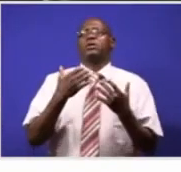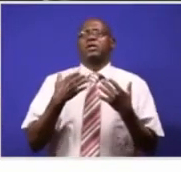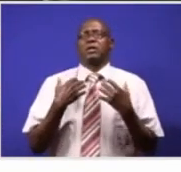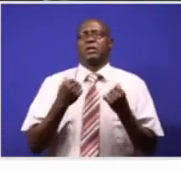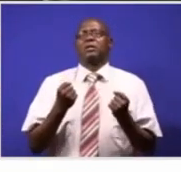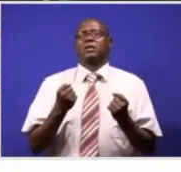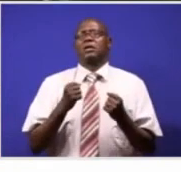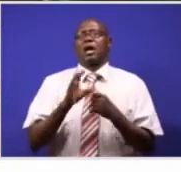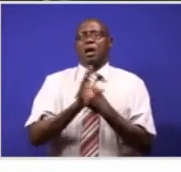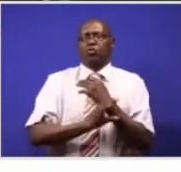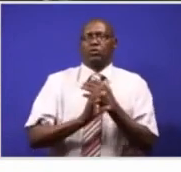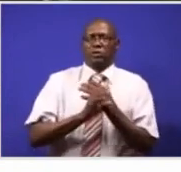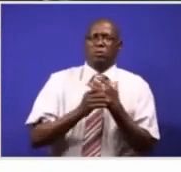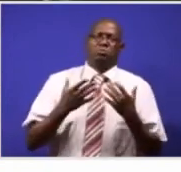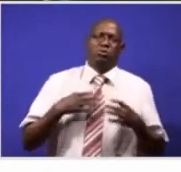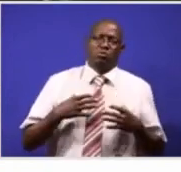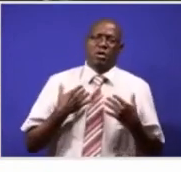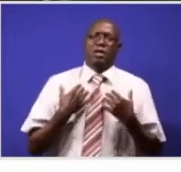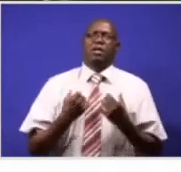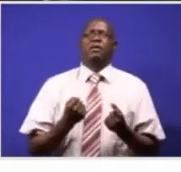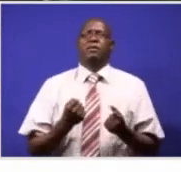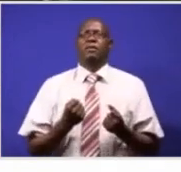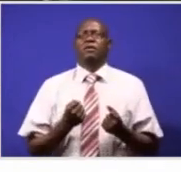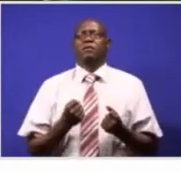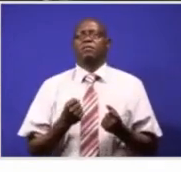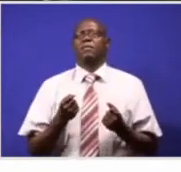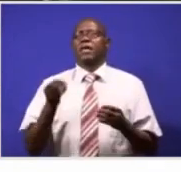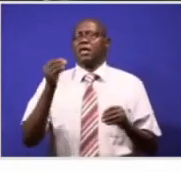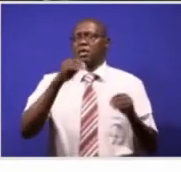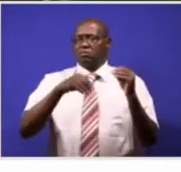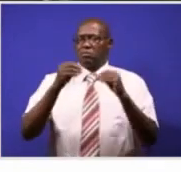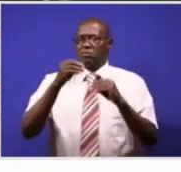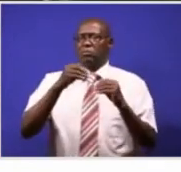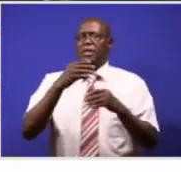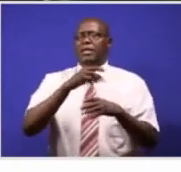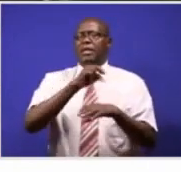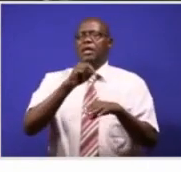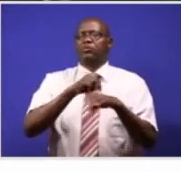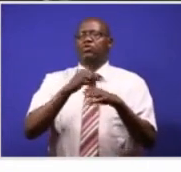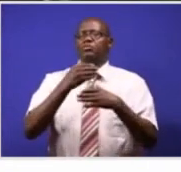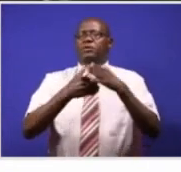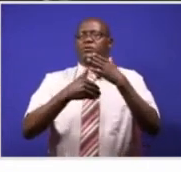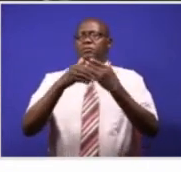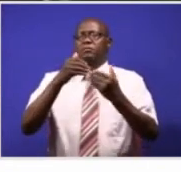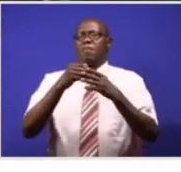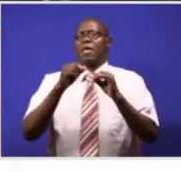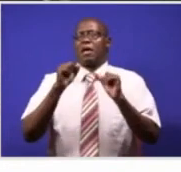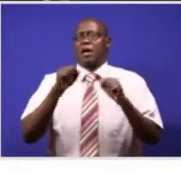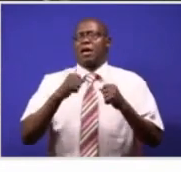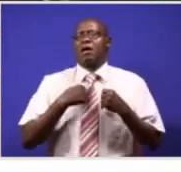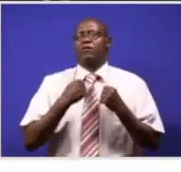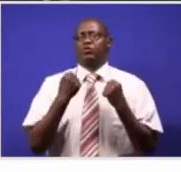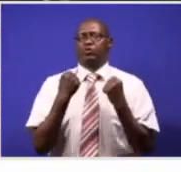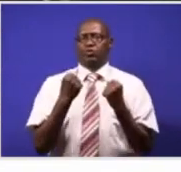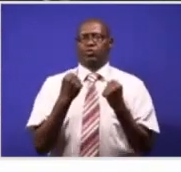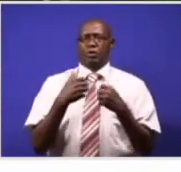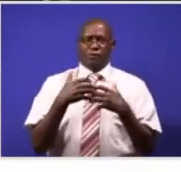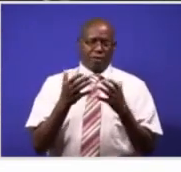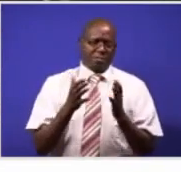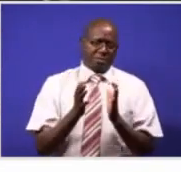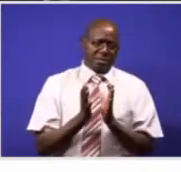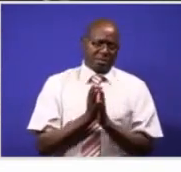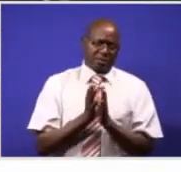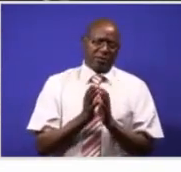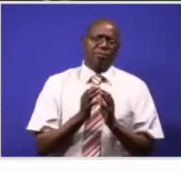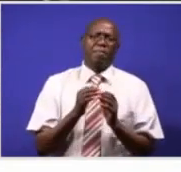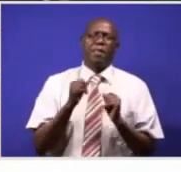are healthy, wholesome. They can be able to contribute to nation building. We can be able to have strong families, and we can